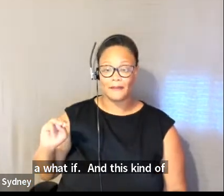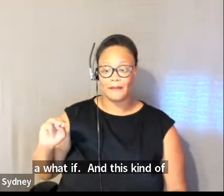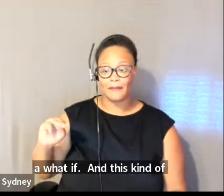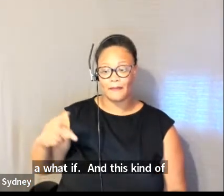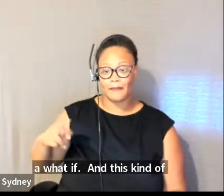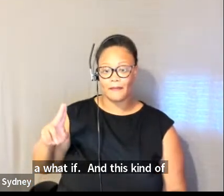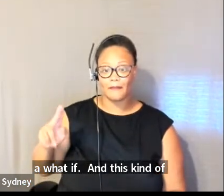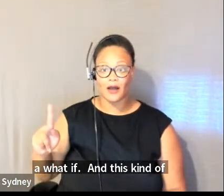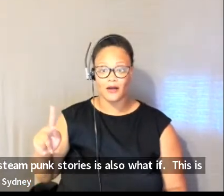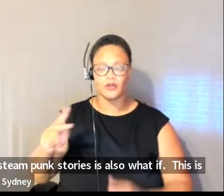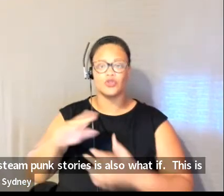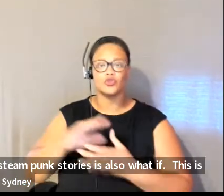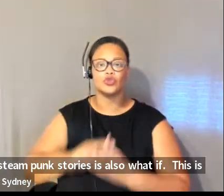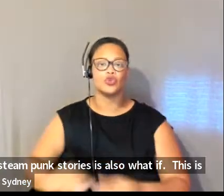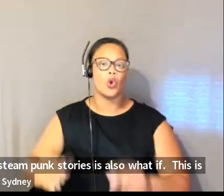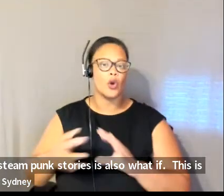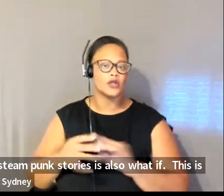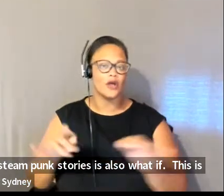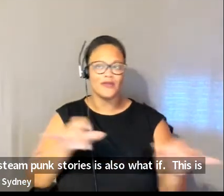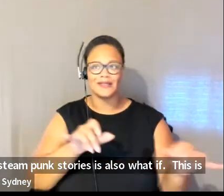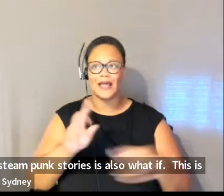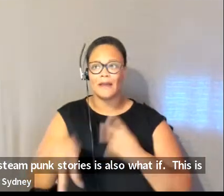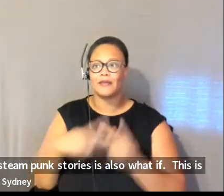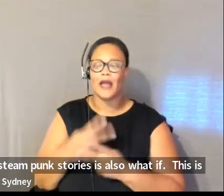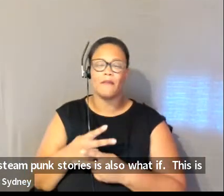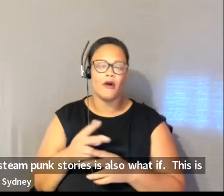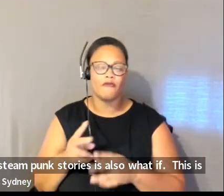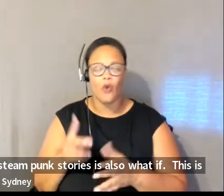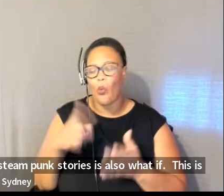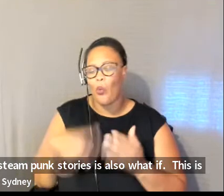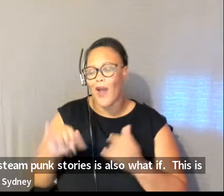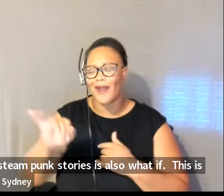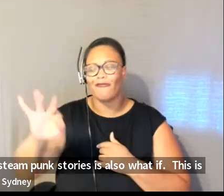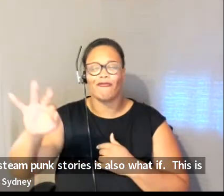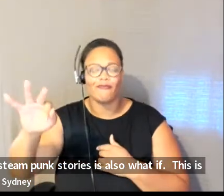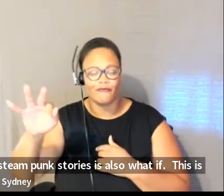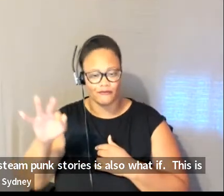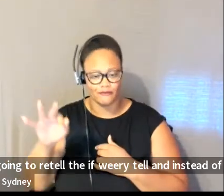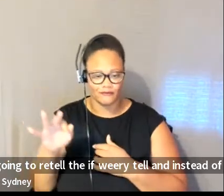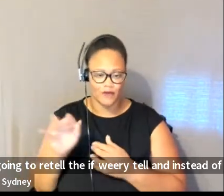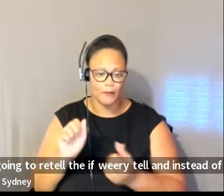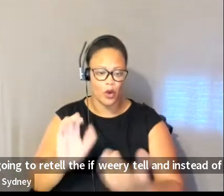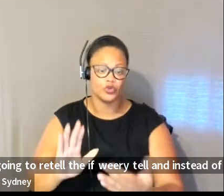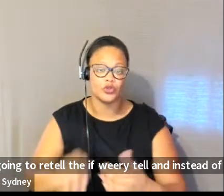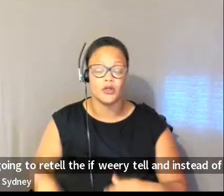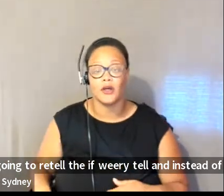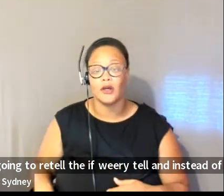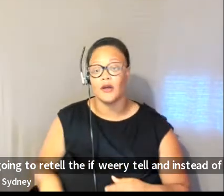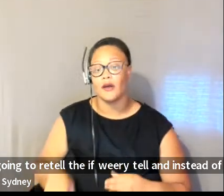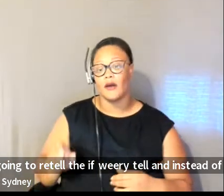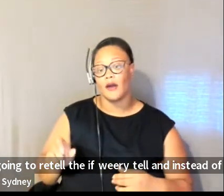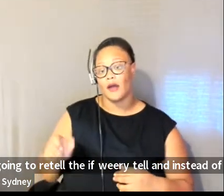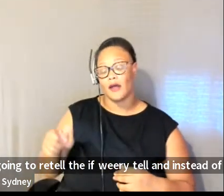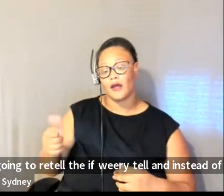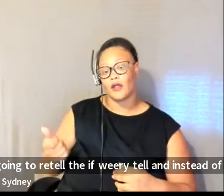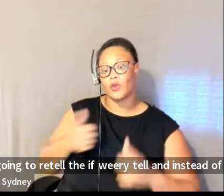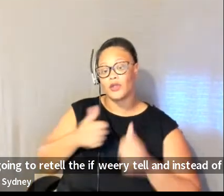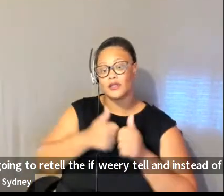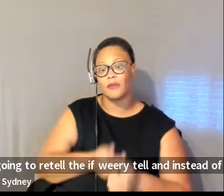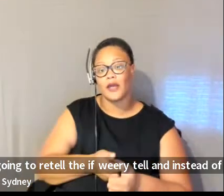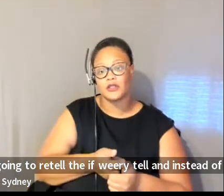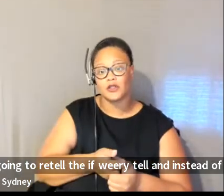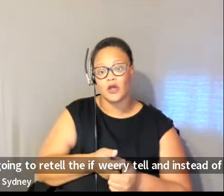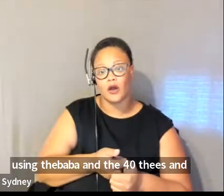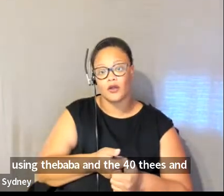but instead of using the Baba Ali and the 40 Thieves, which most people are familiar with, and the Disney one is based on, which is a